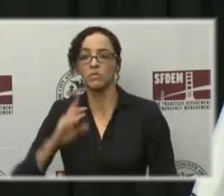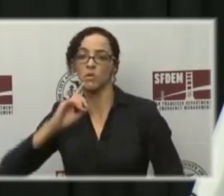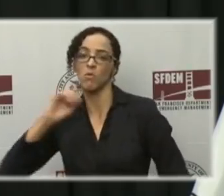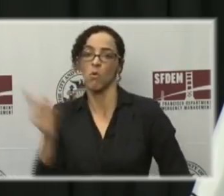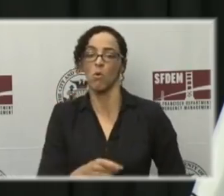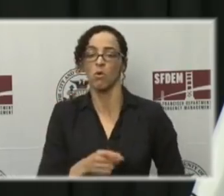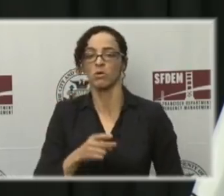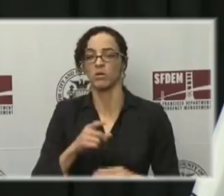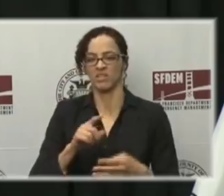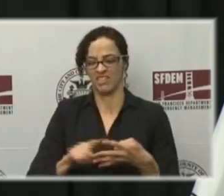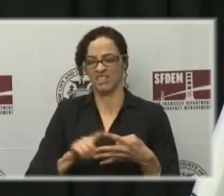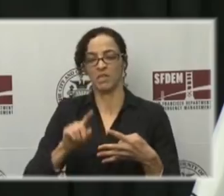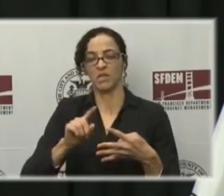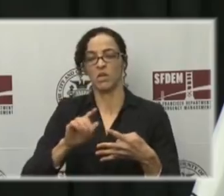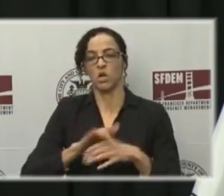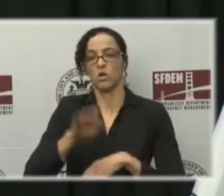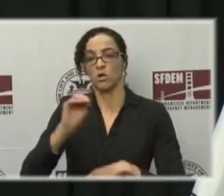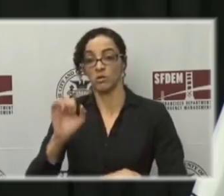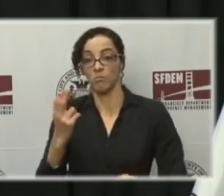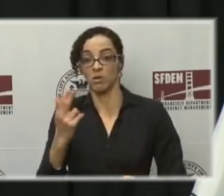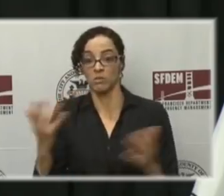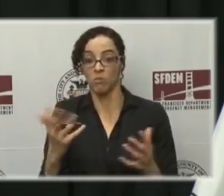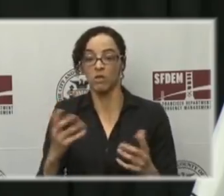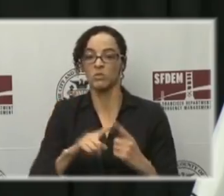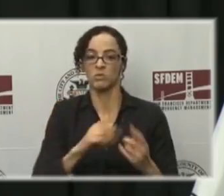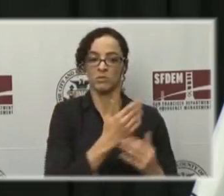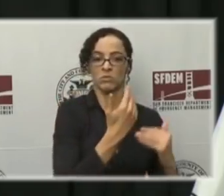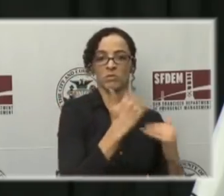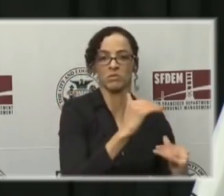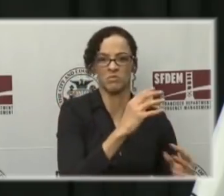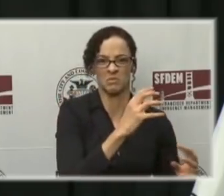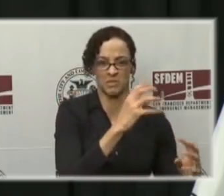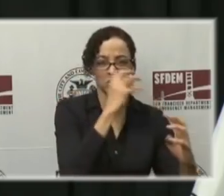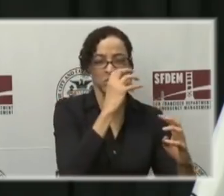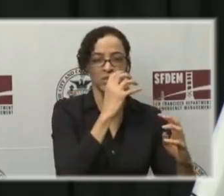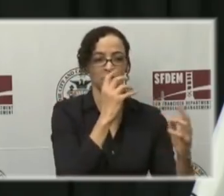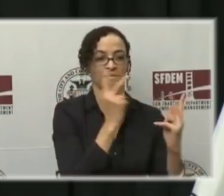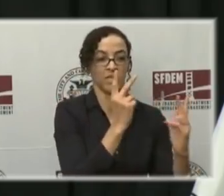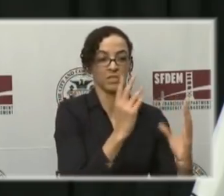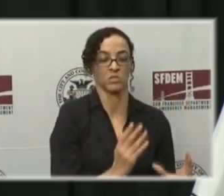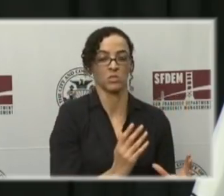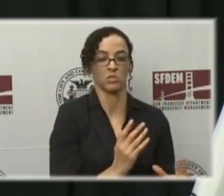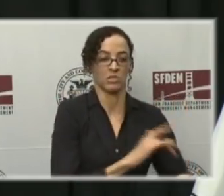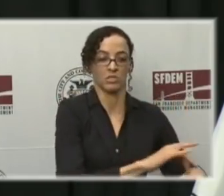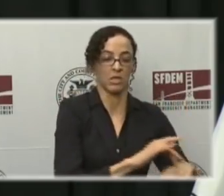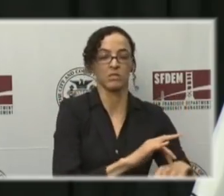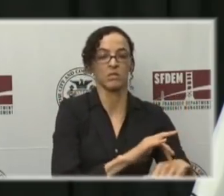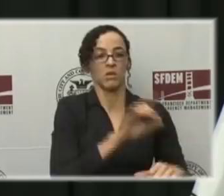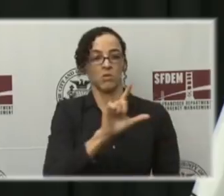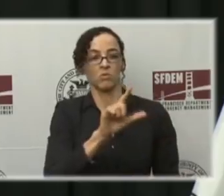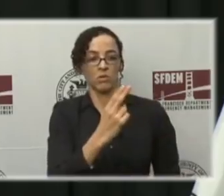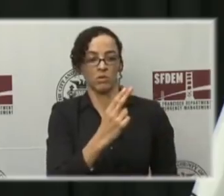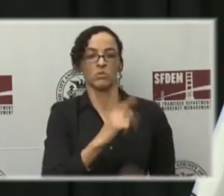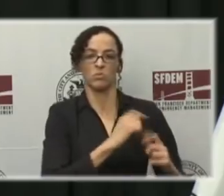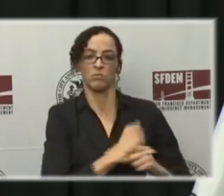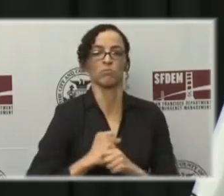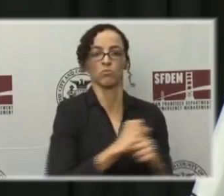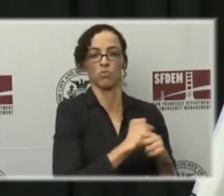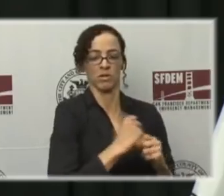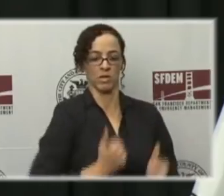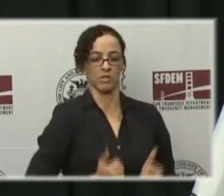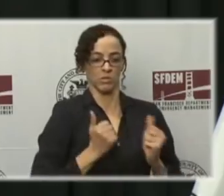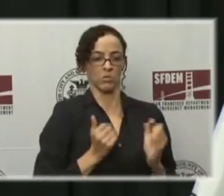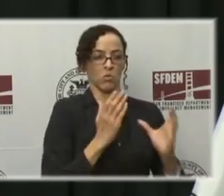to restrict visitors from Laguna Honda in order to protect the institution's residents.